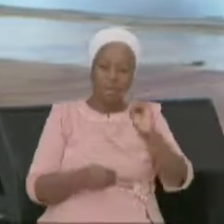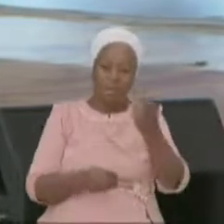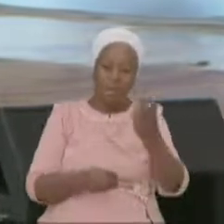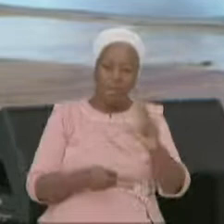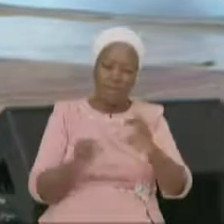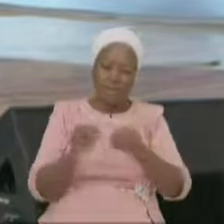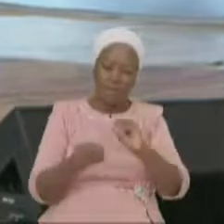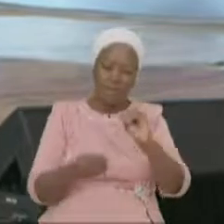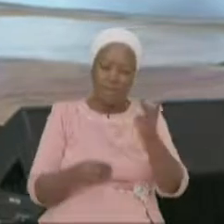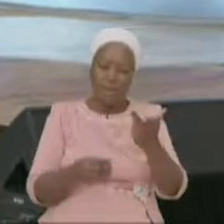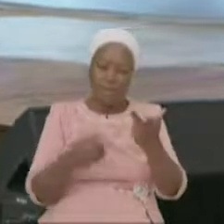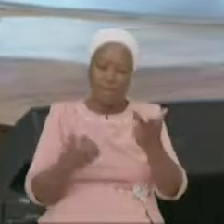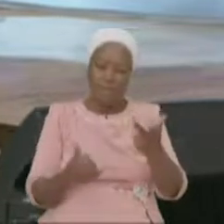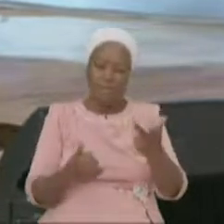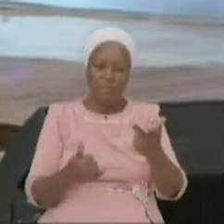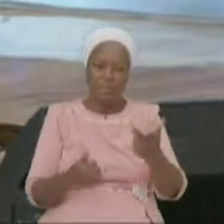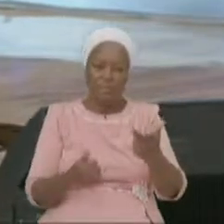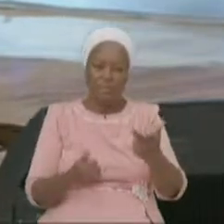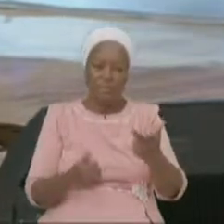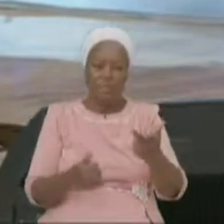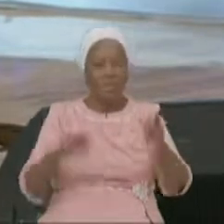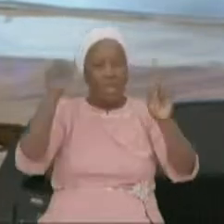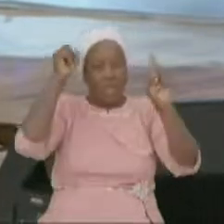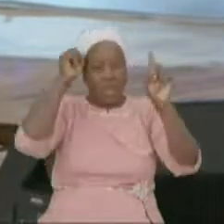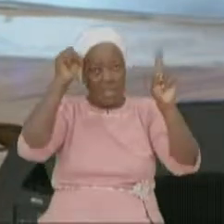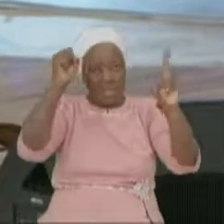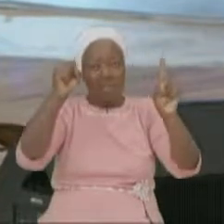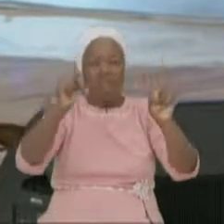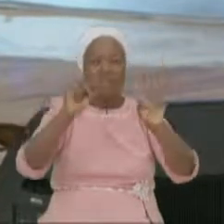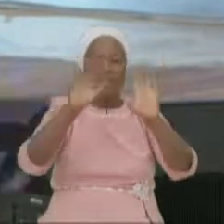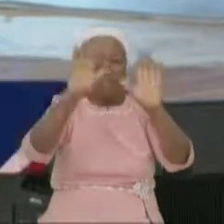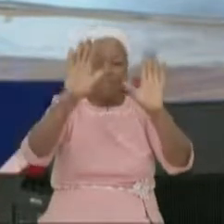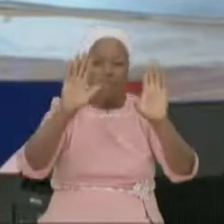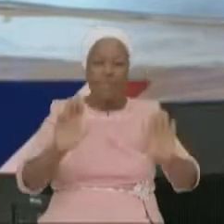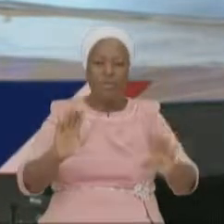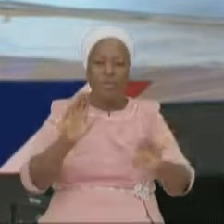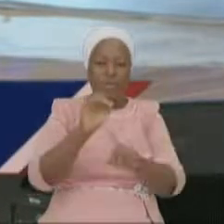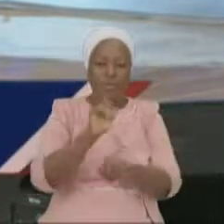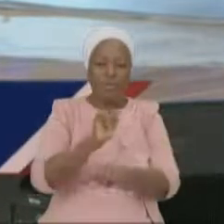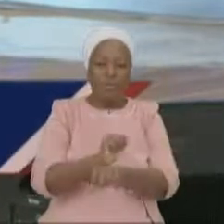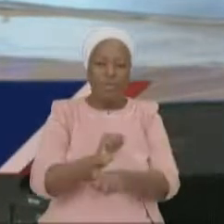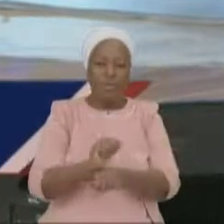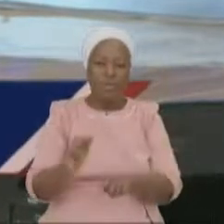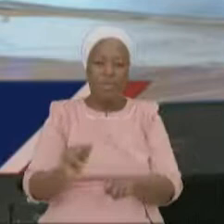Number three, his miracle working ministry with